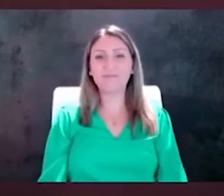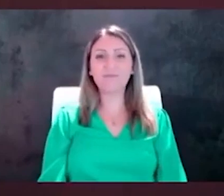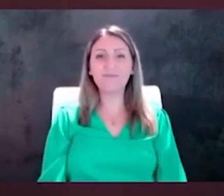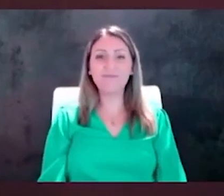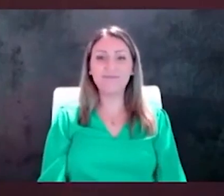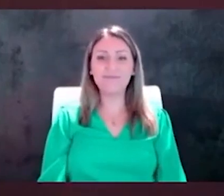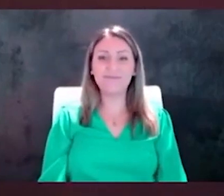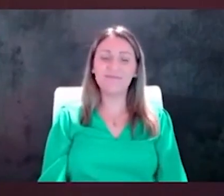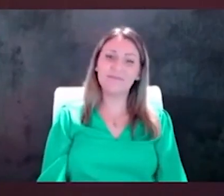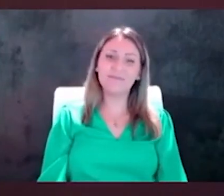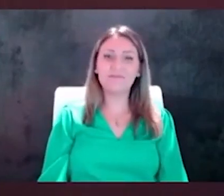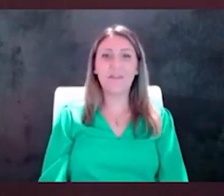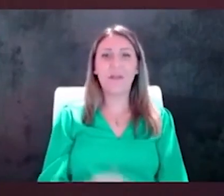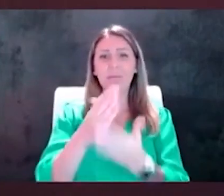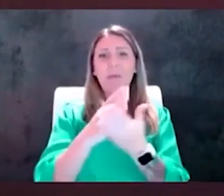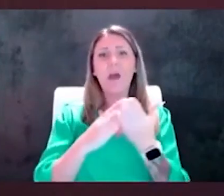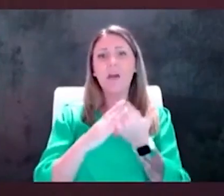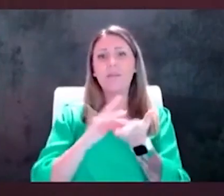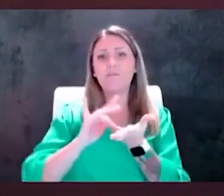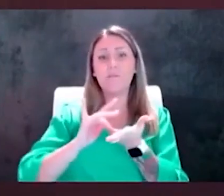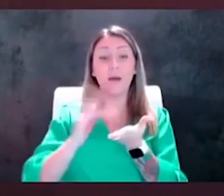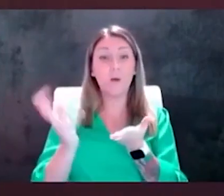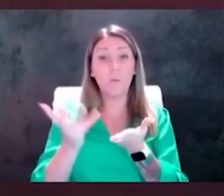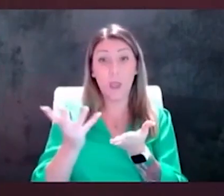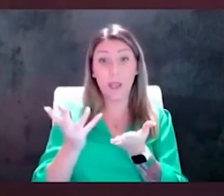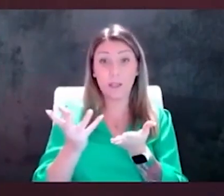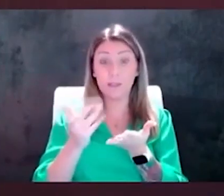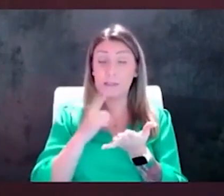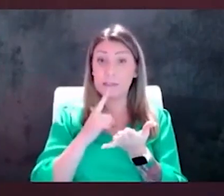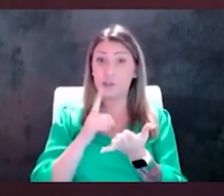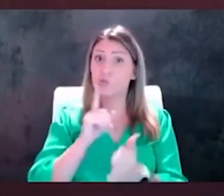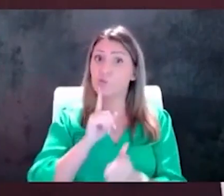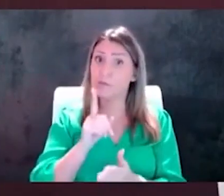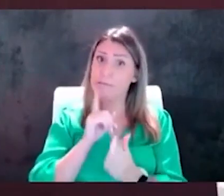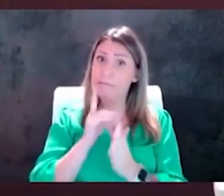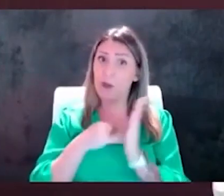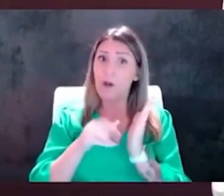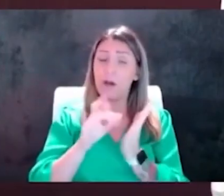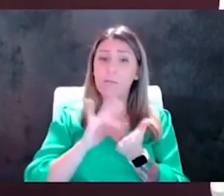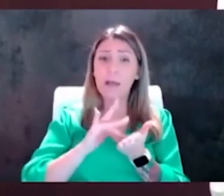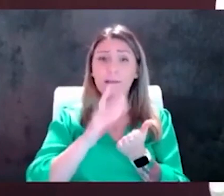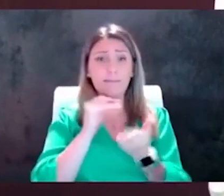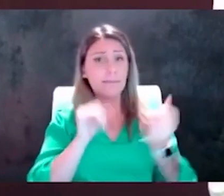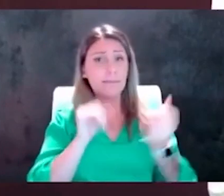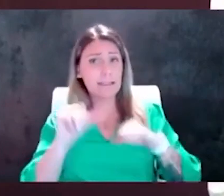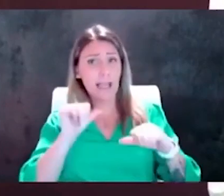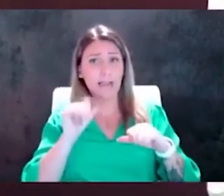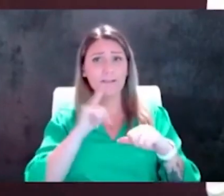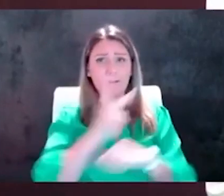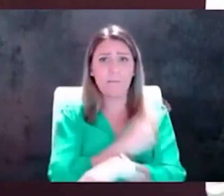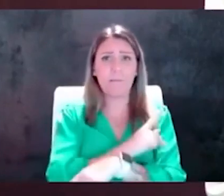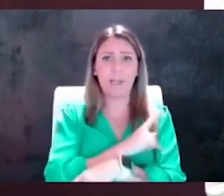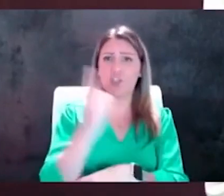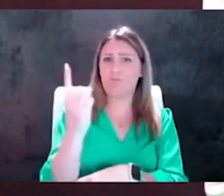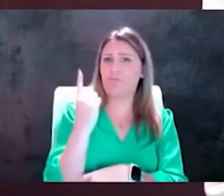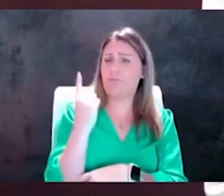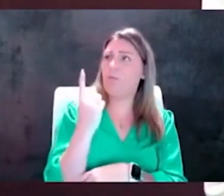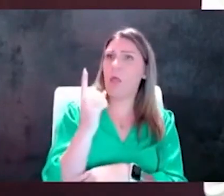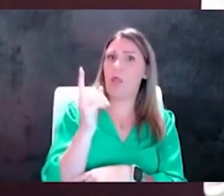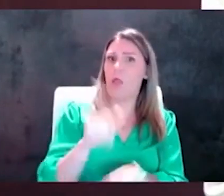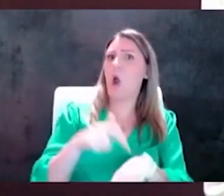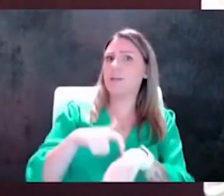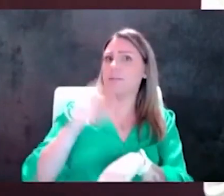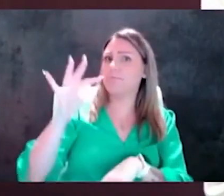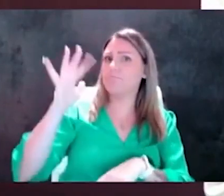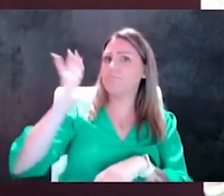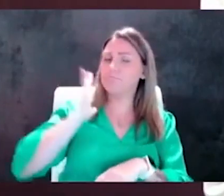Part of medicine is the art of medicine as well as the science of medicine. I remember a patient who came to see me a very long time ago now, and she had been given